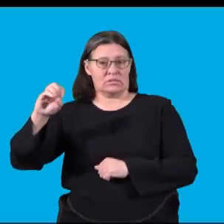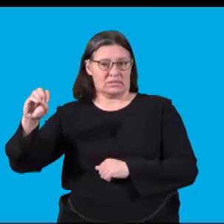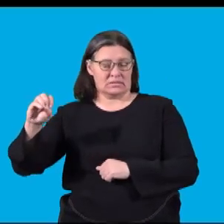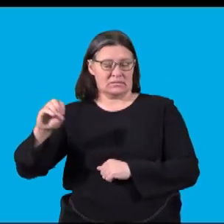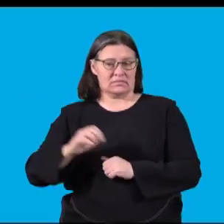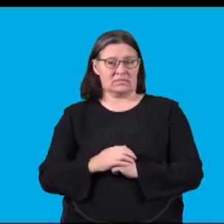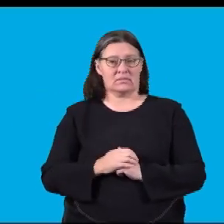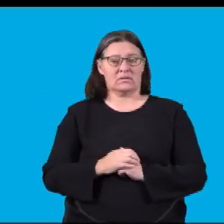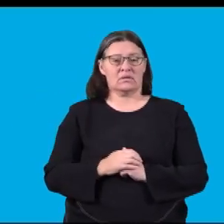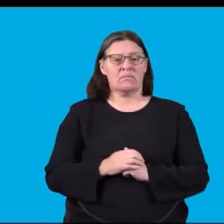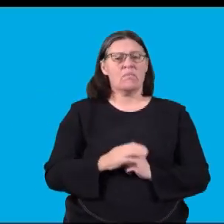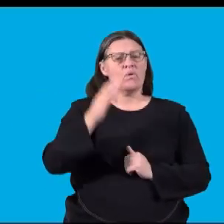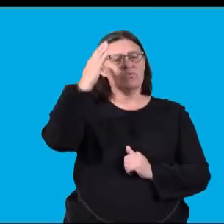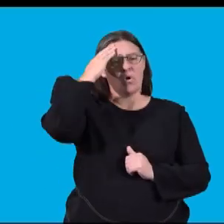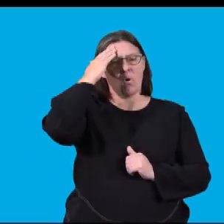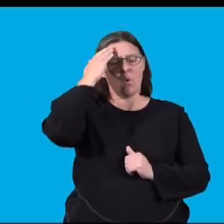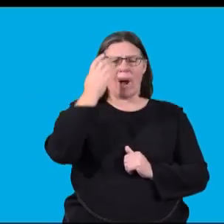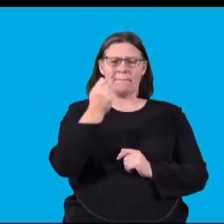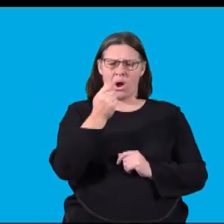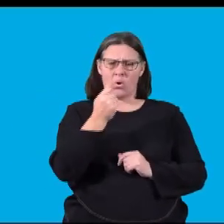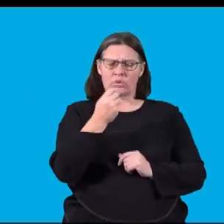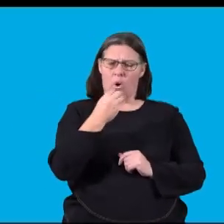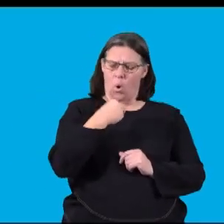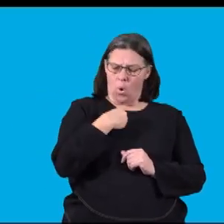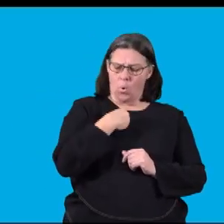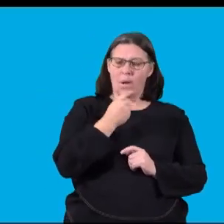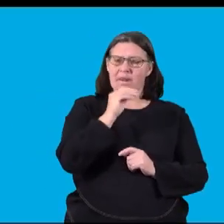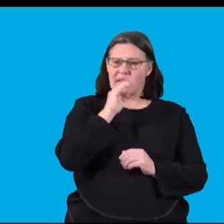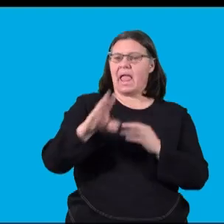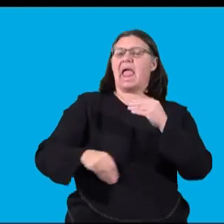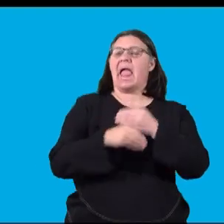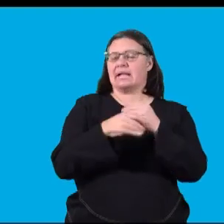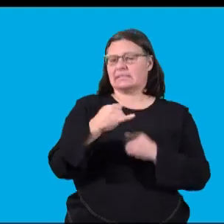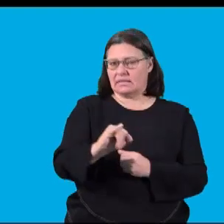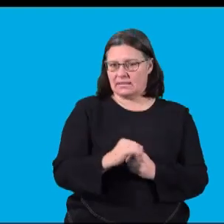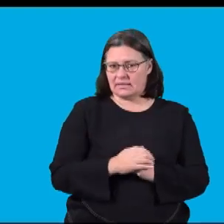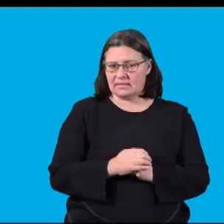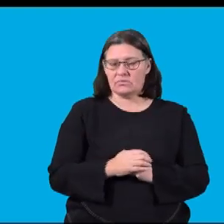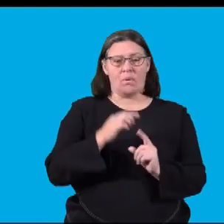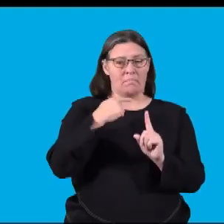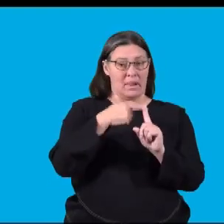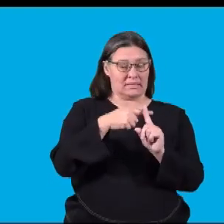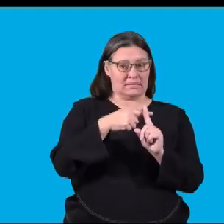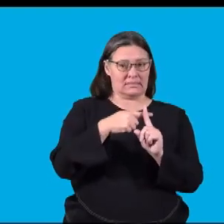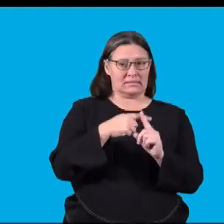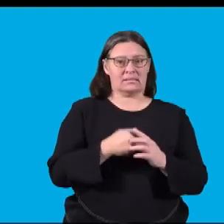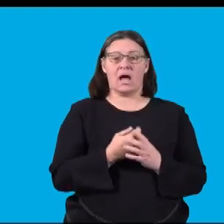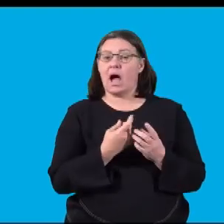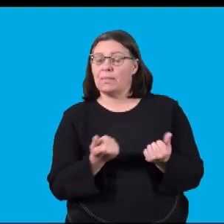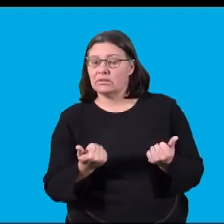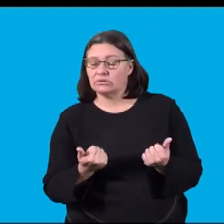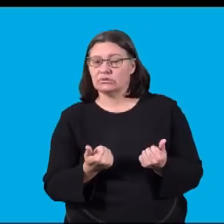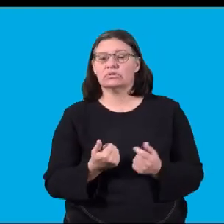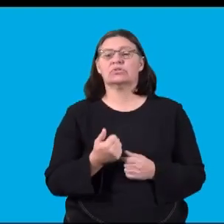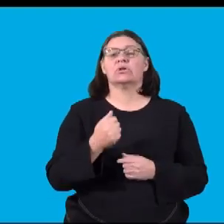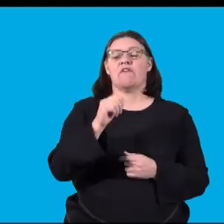277,000. And then I know that when an amount is owed, I add. So I'm coming here to say plus